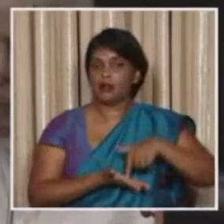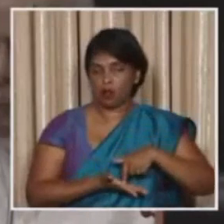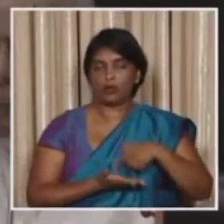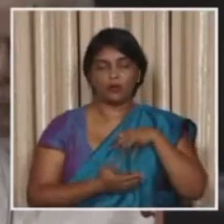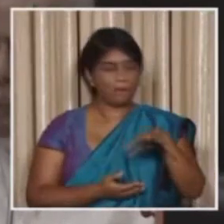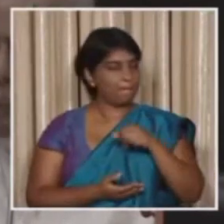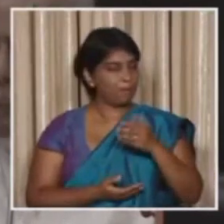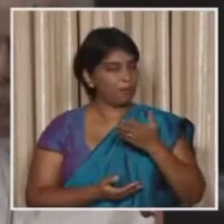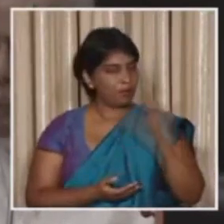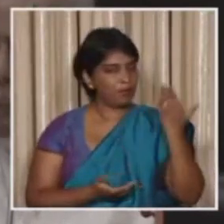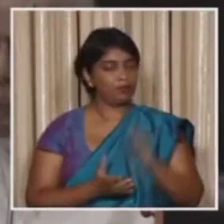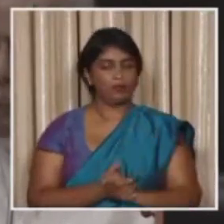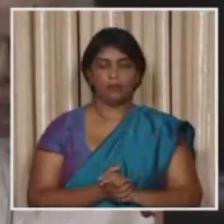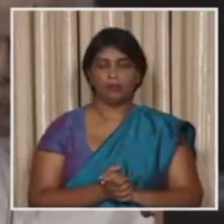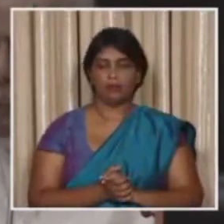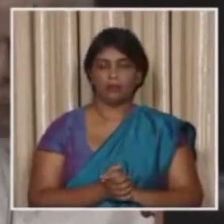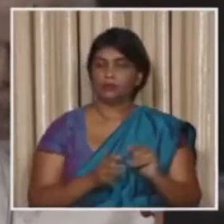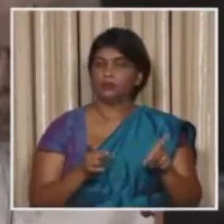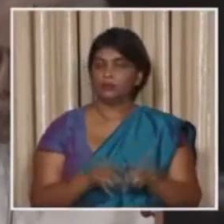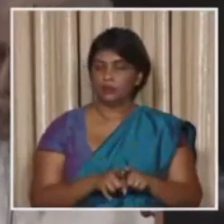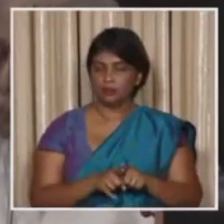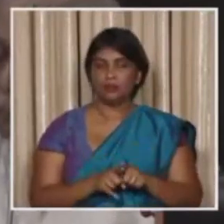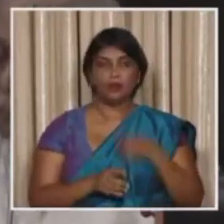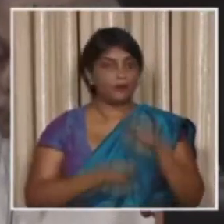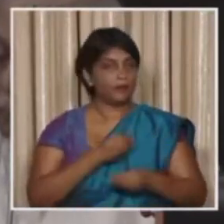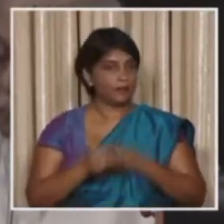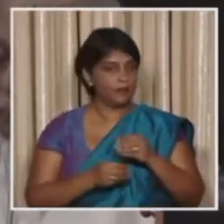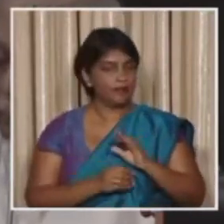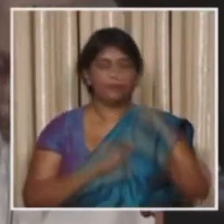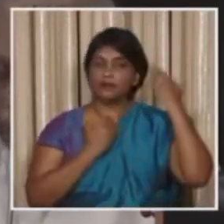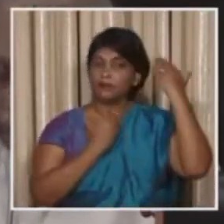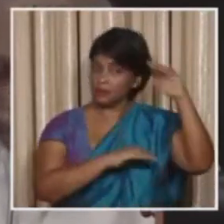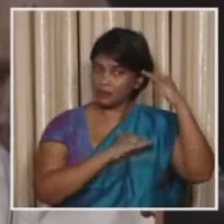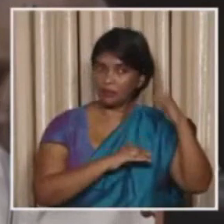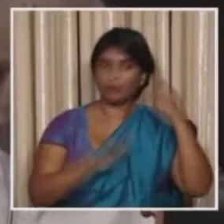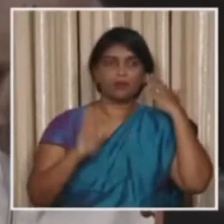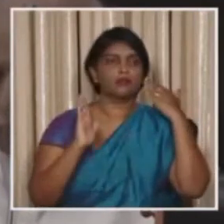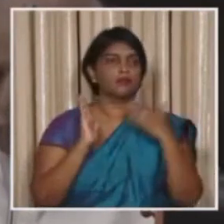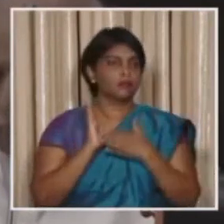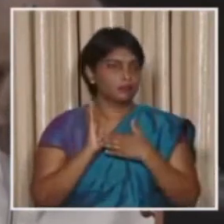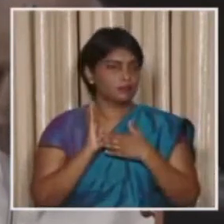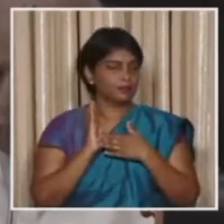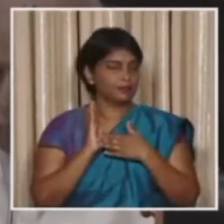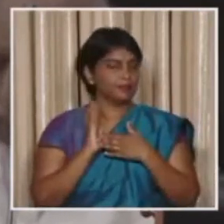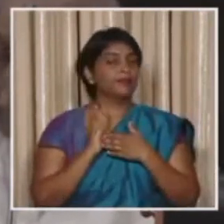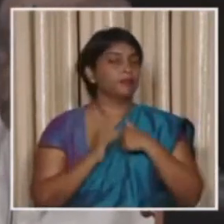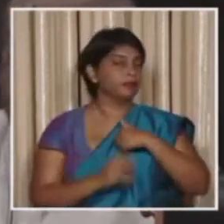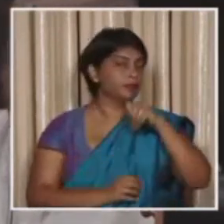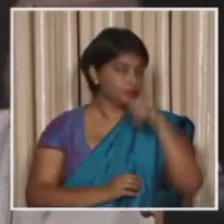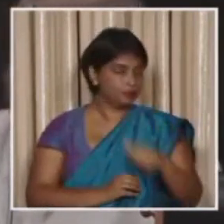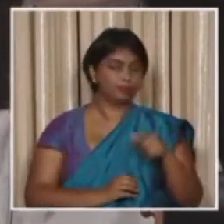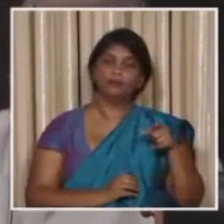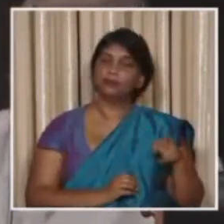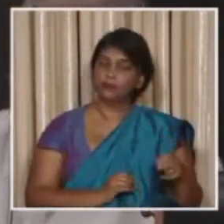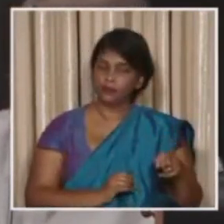conducive environment for the investment and export of solar and wind power, culminating in a memorandum of understanding with